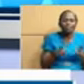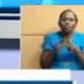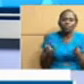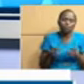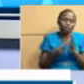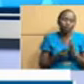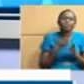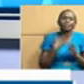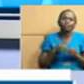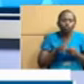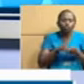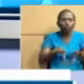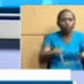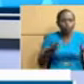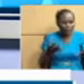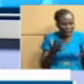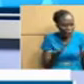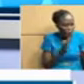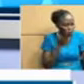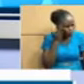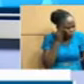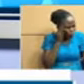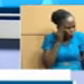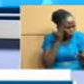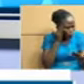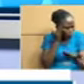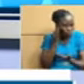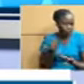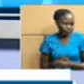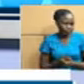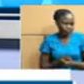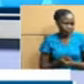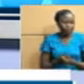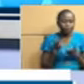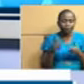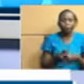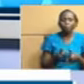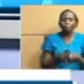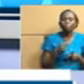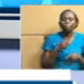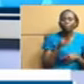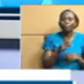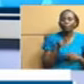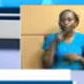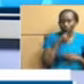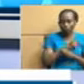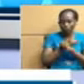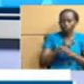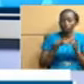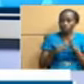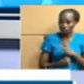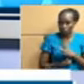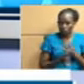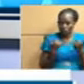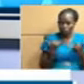need disaggregation. But also Angela was talking about the gender perspectives regarding these social protection issues.